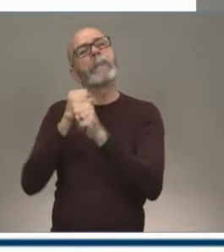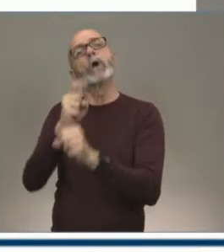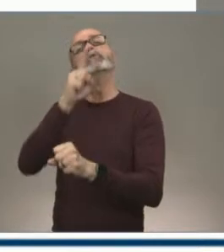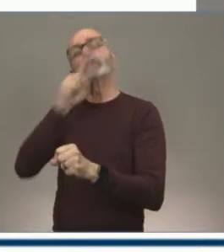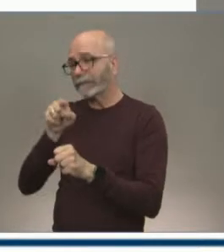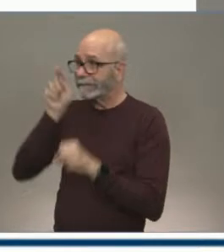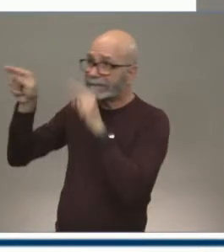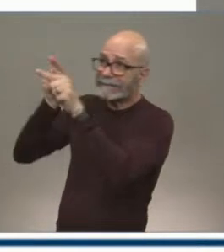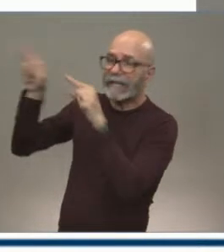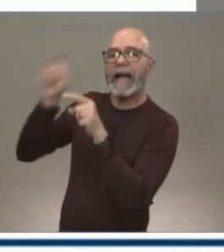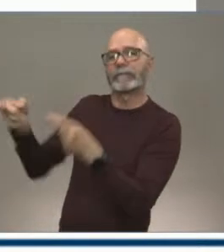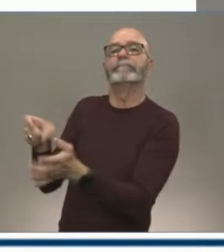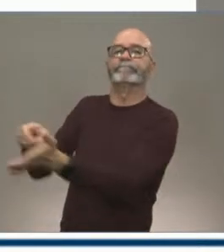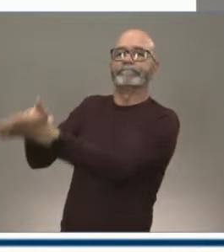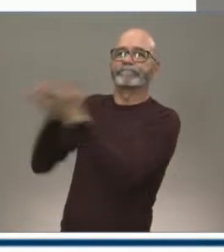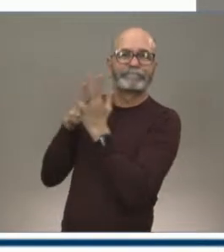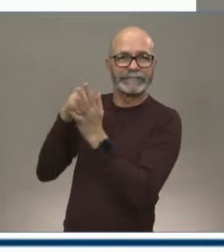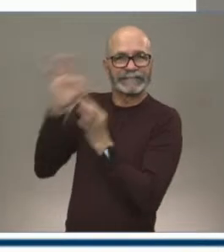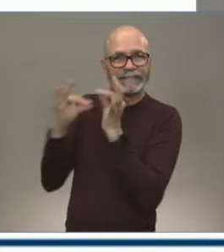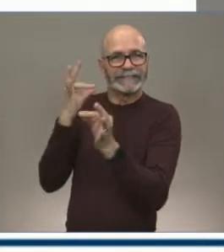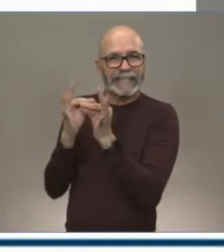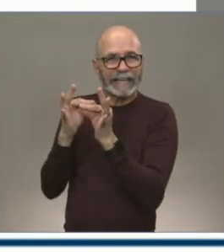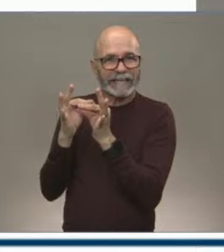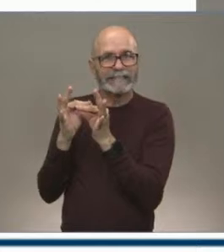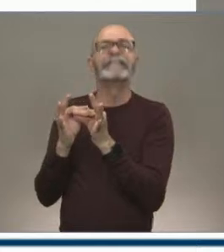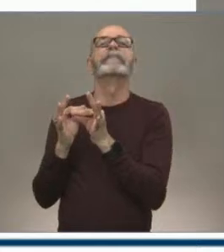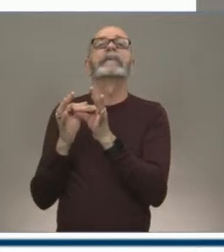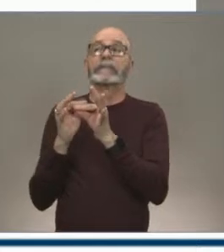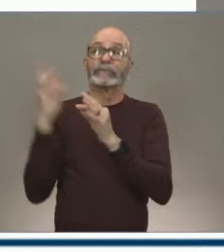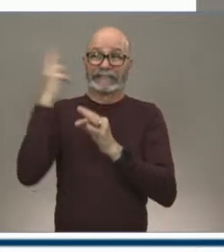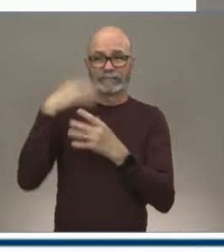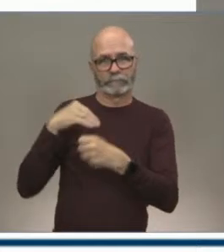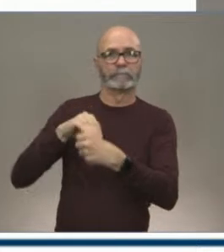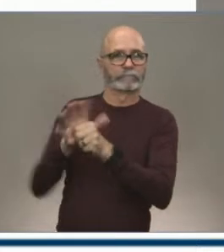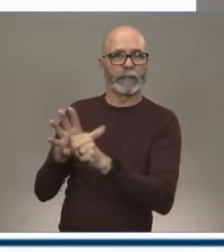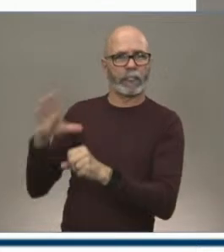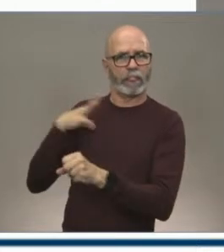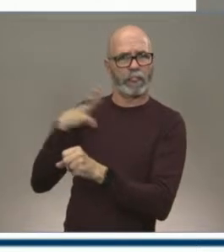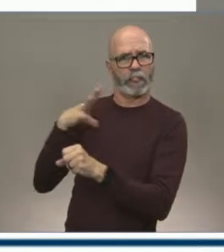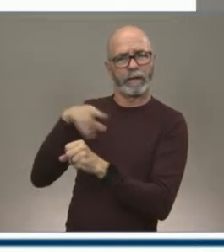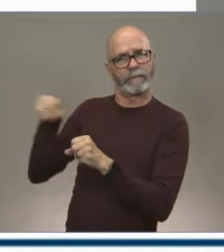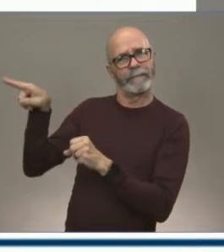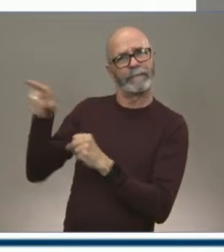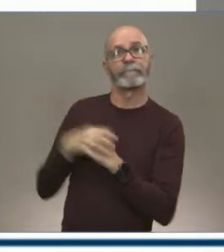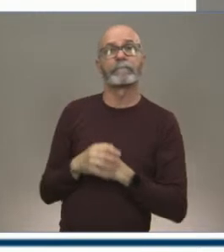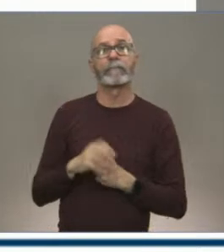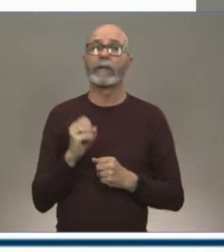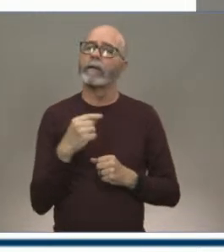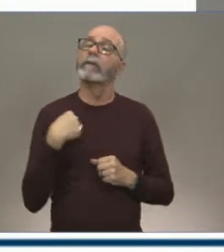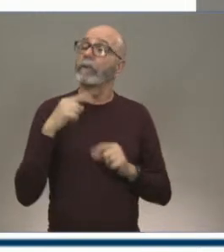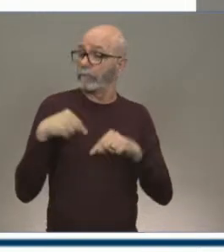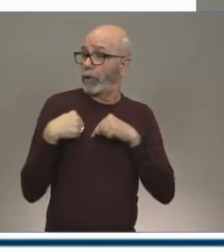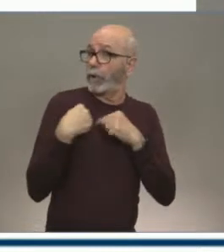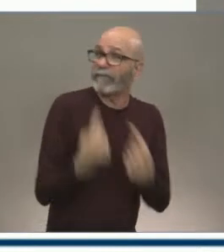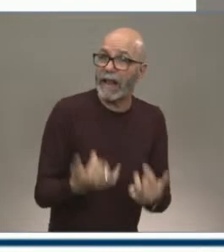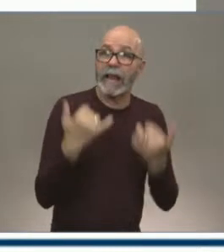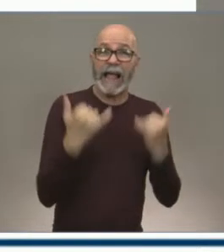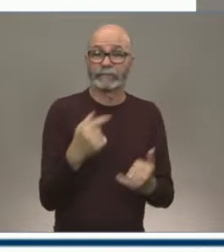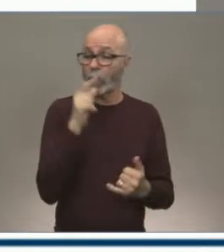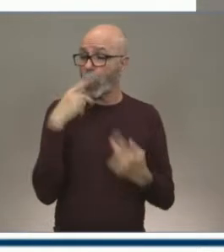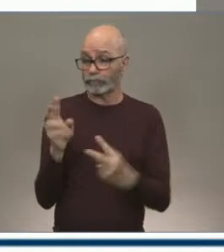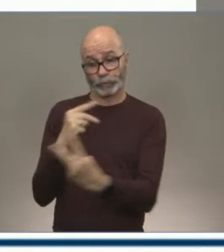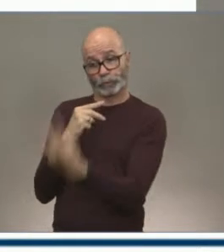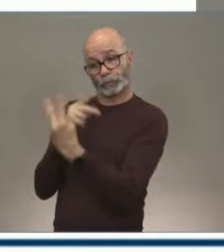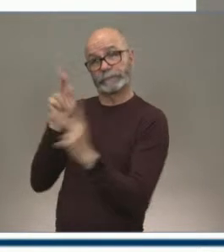virus. All along, we have been asking people with 2 symptoms to get isolated and get tested. We then asked you to